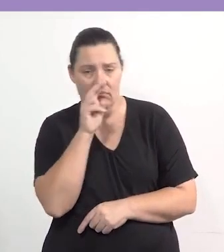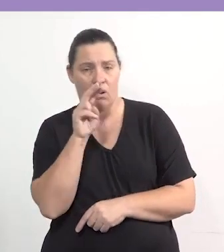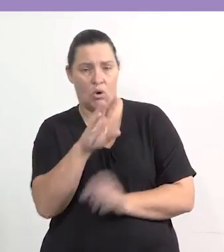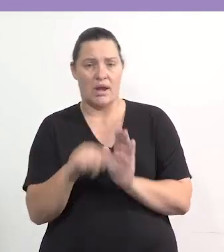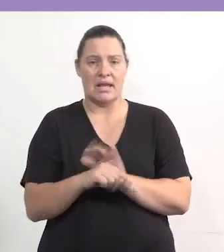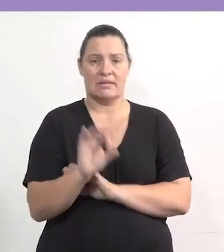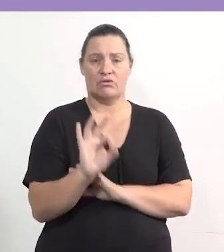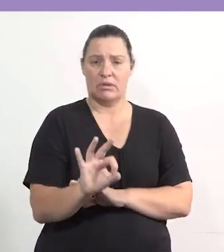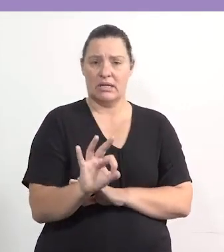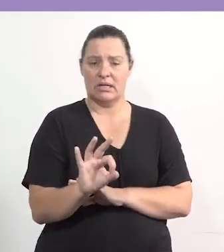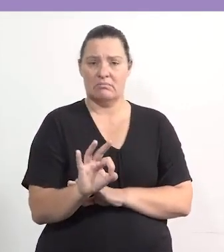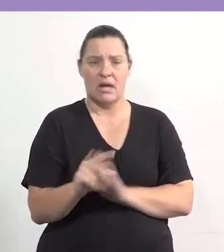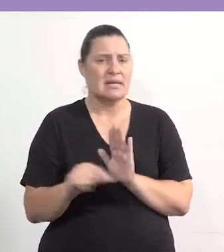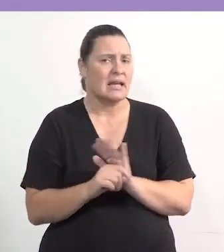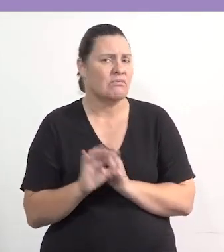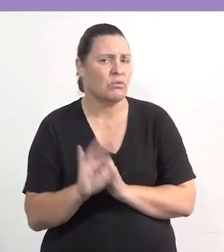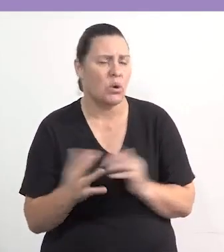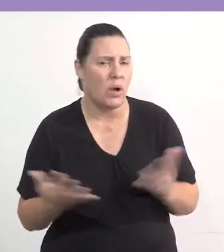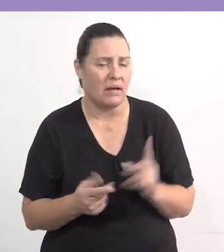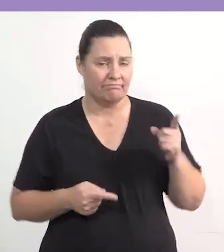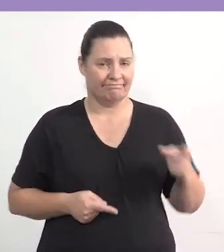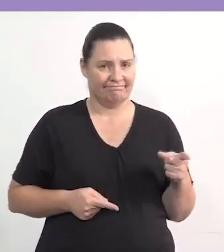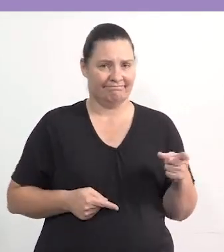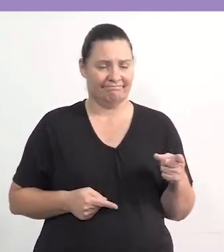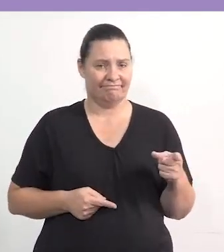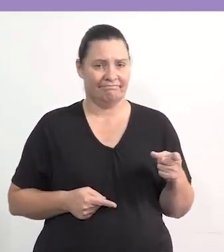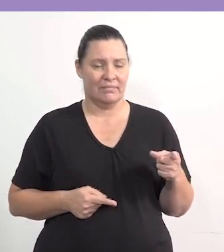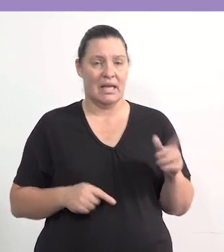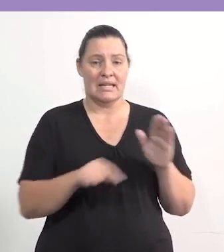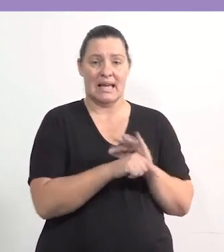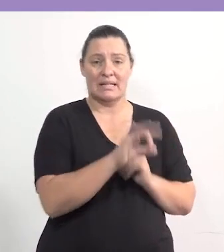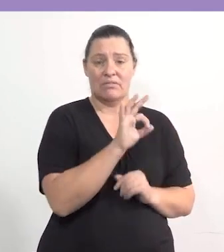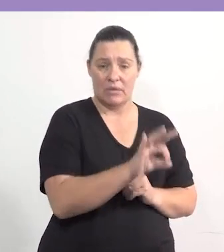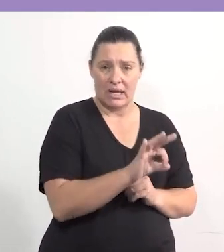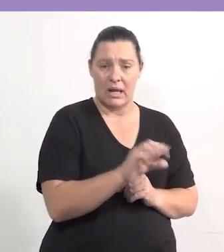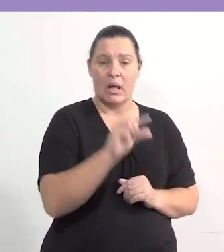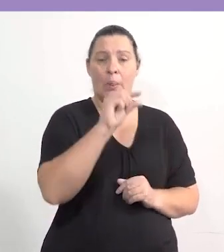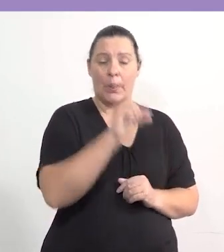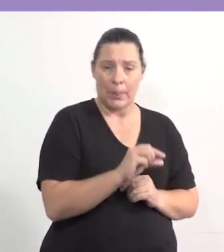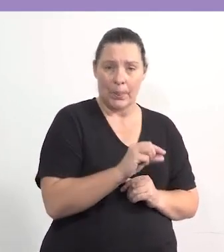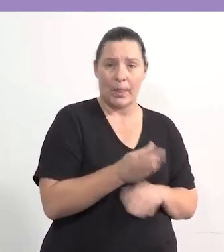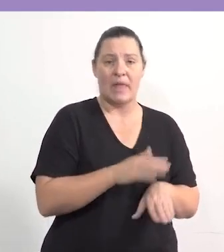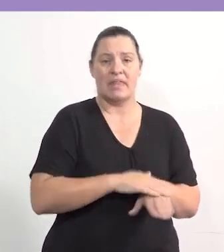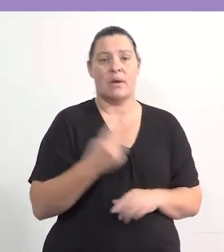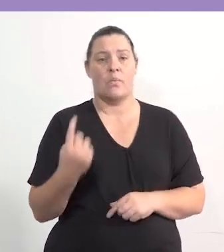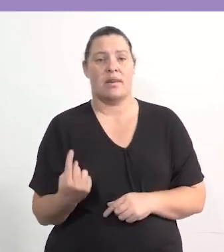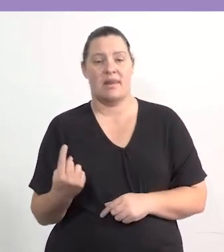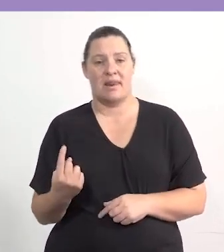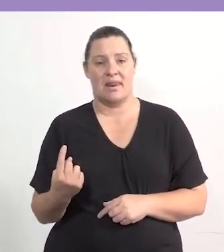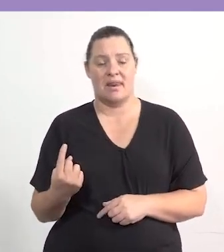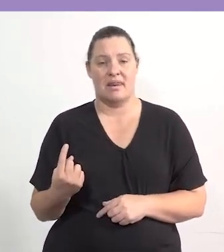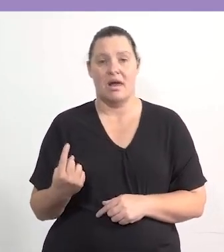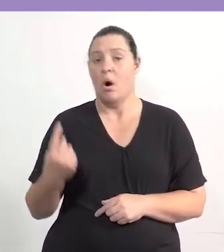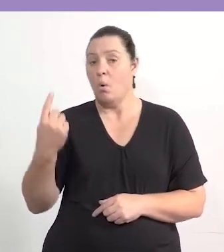at -3, so where's -3? There it is. Now -3 is smaller than 1.